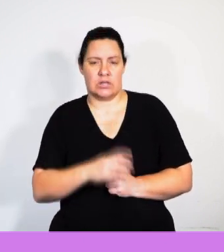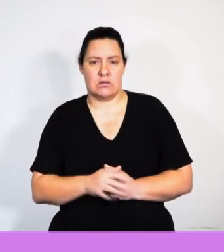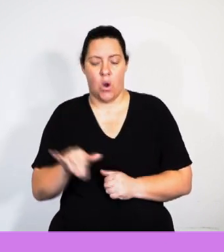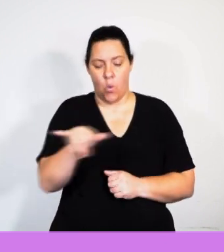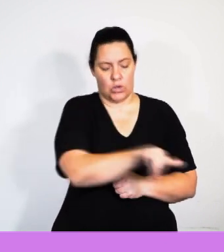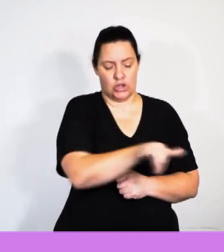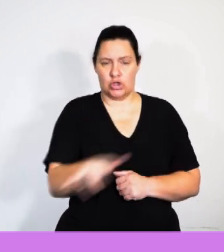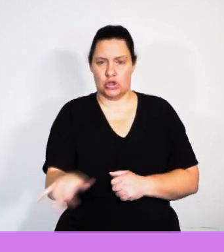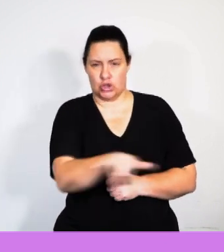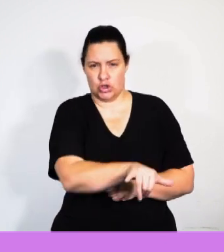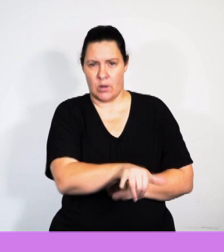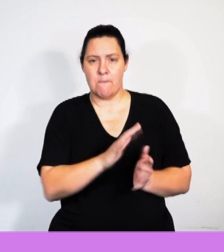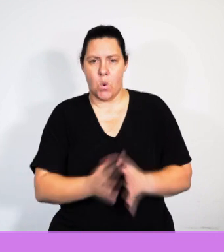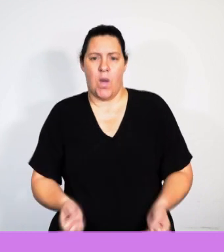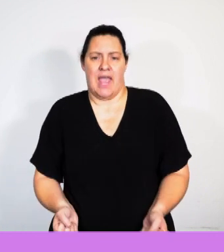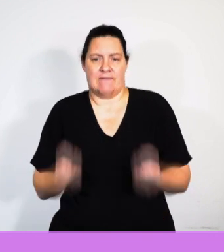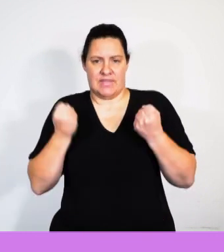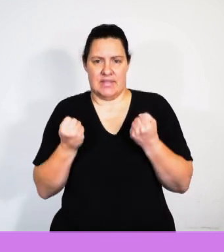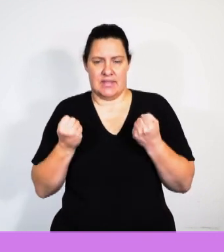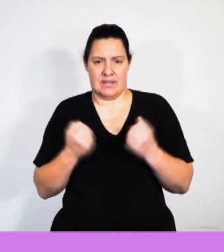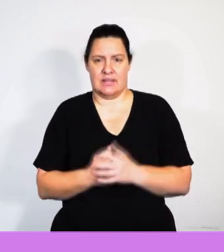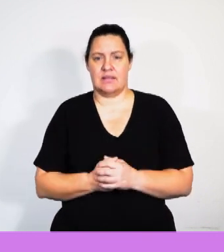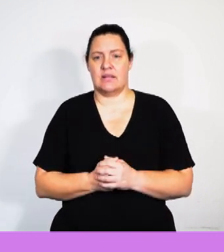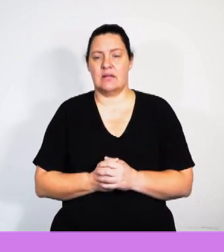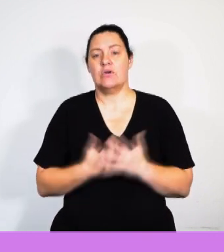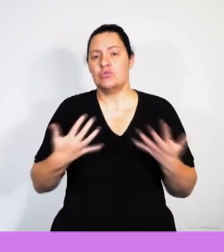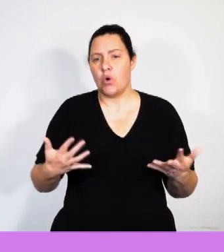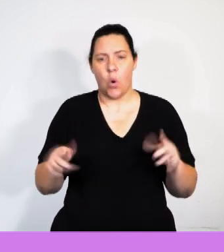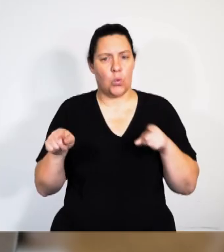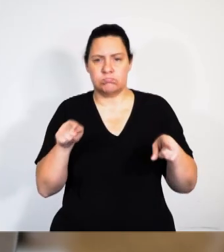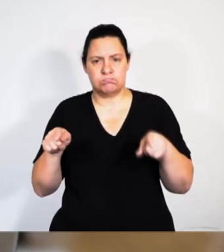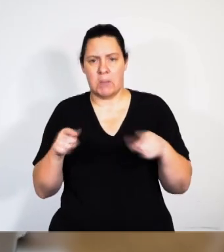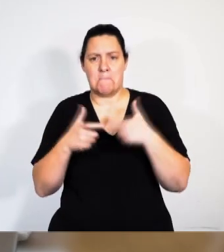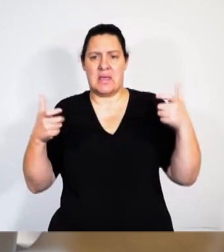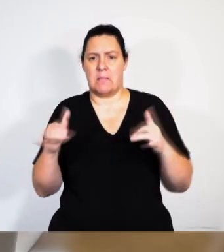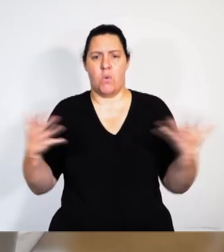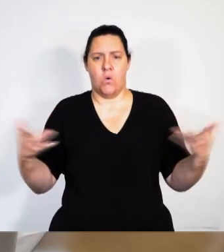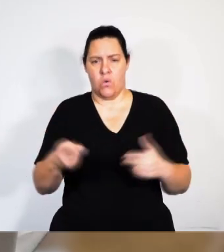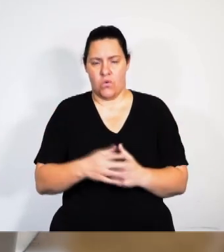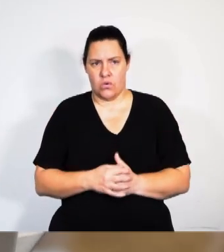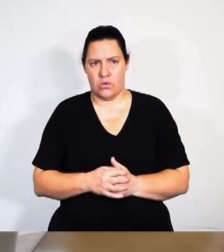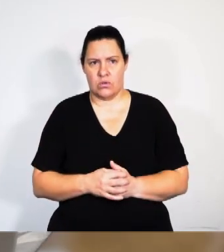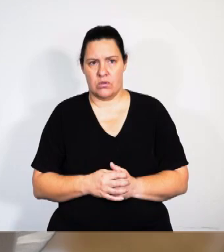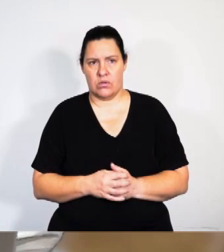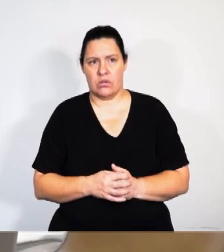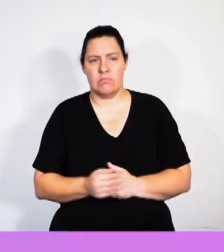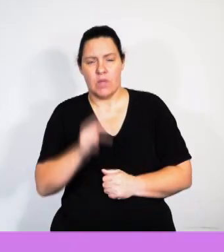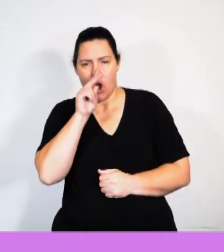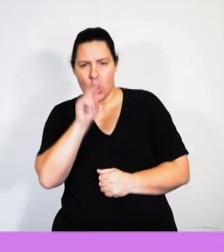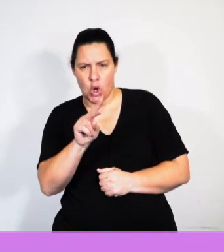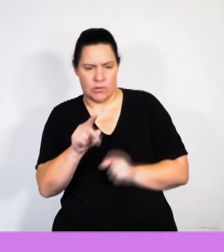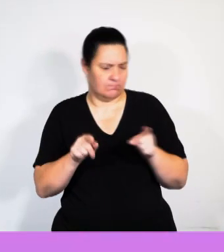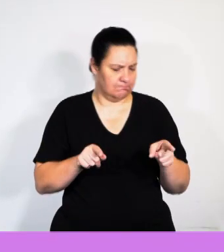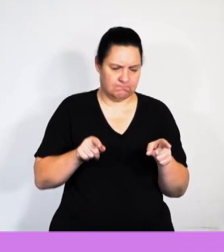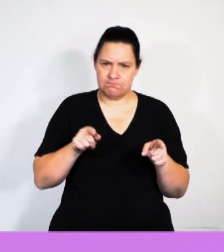question. Which wood is the heaviest? In other words, which one is bigger? Now, if we can look